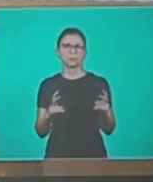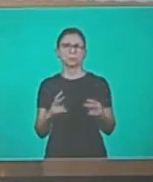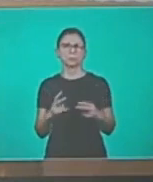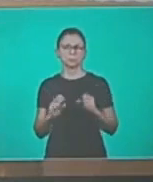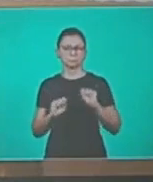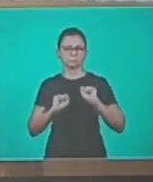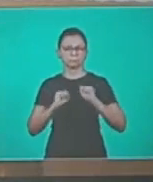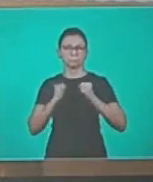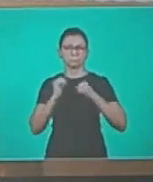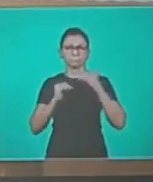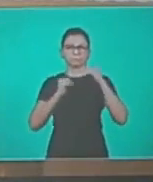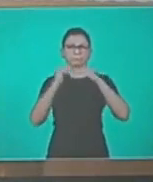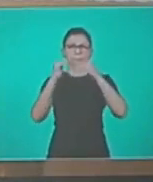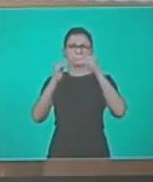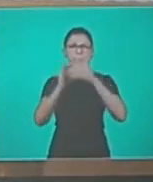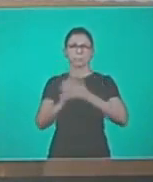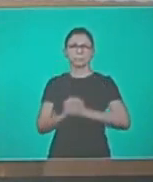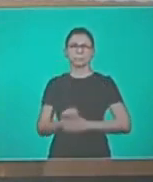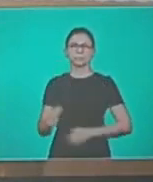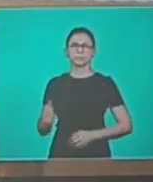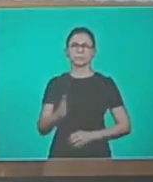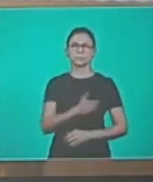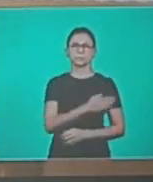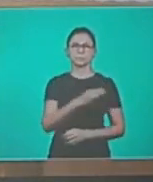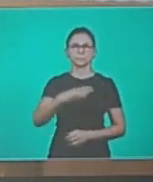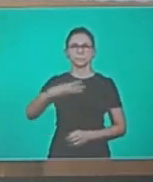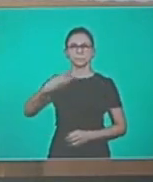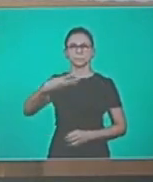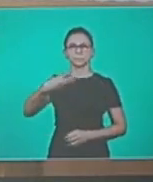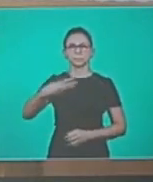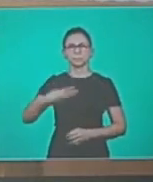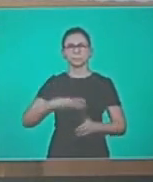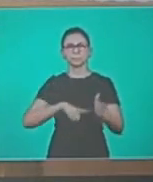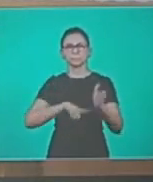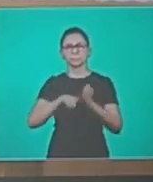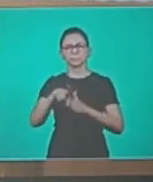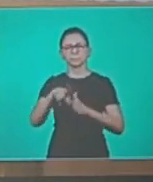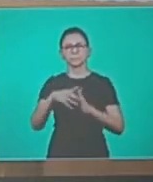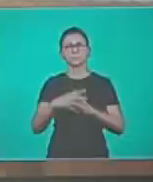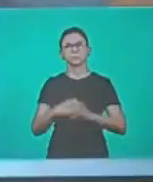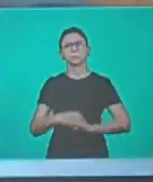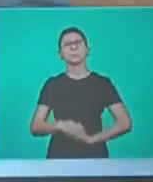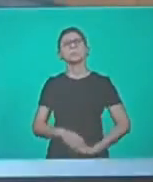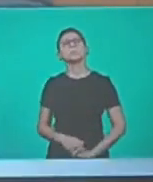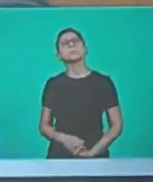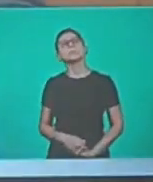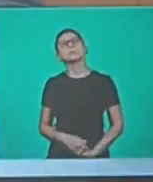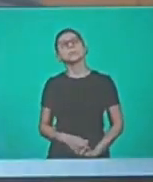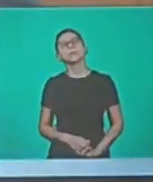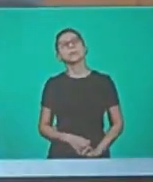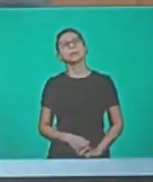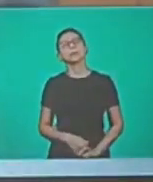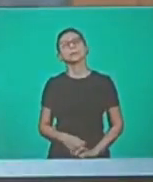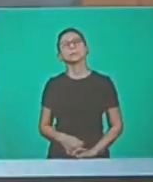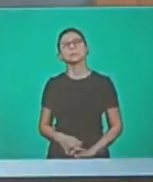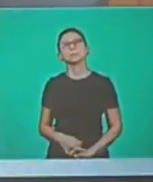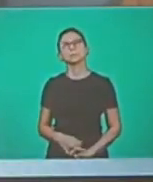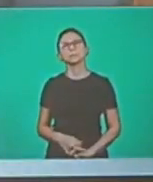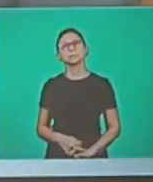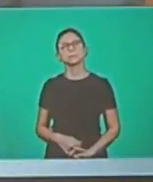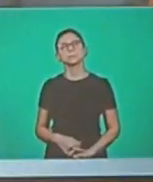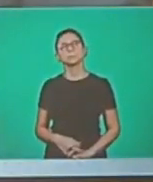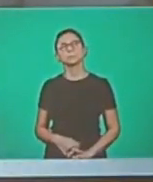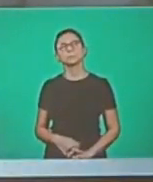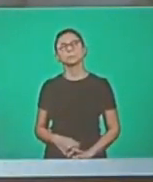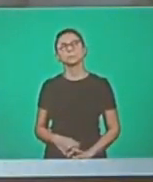God. Now let's go for the third question. First, question number three. What is